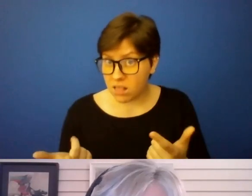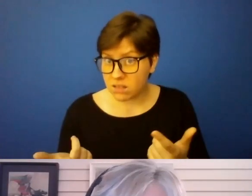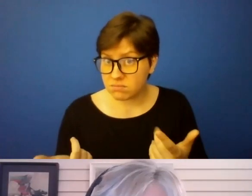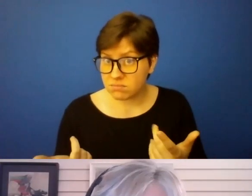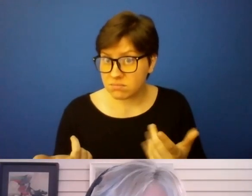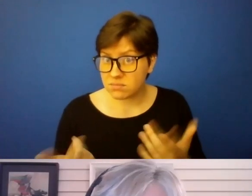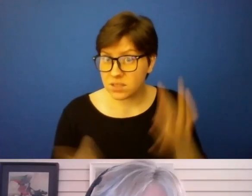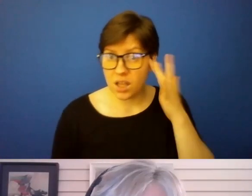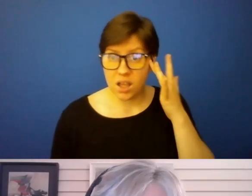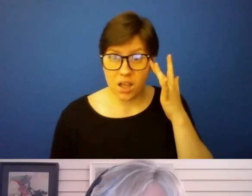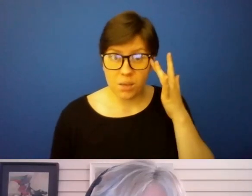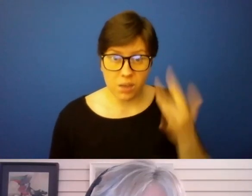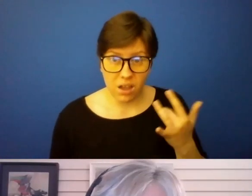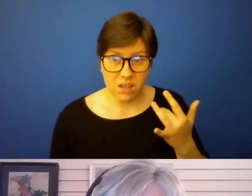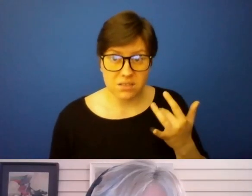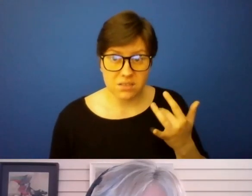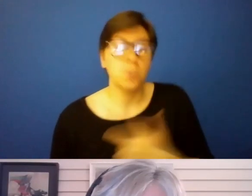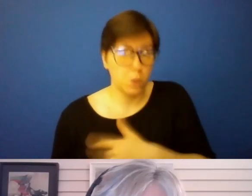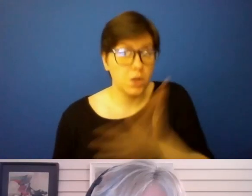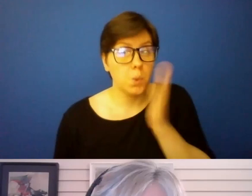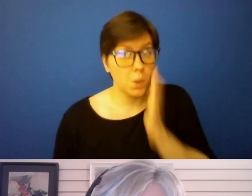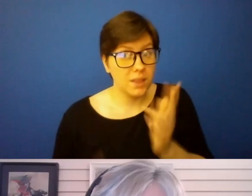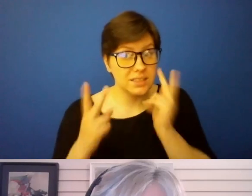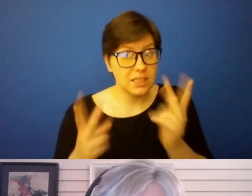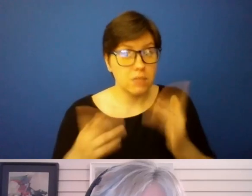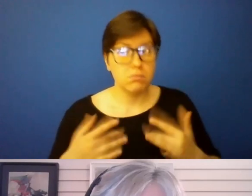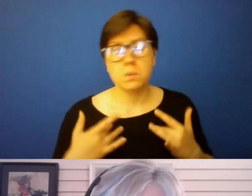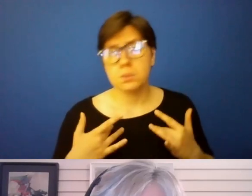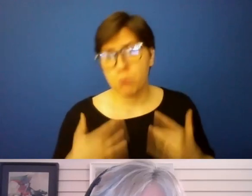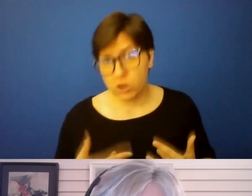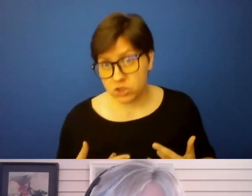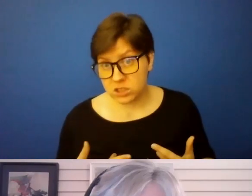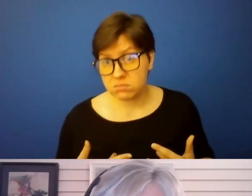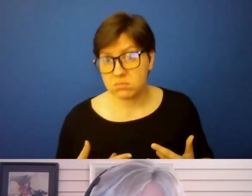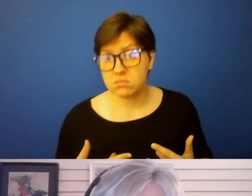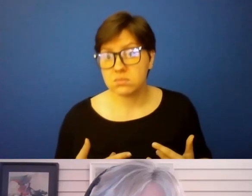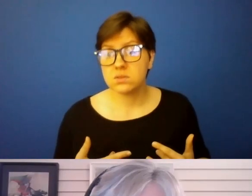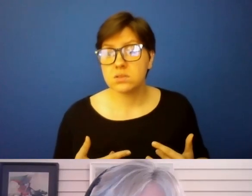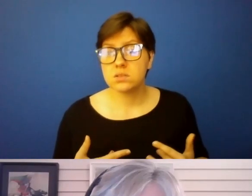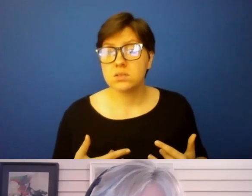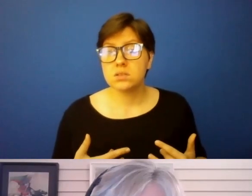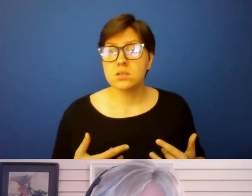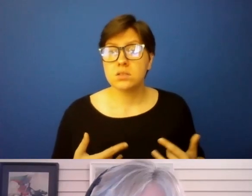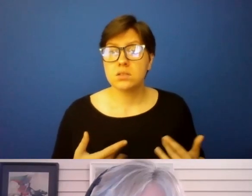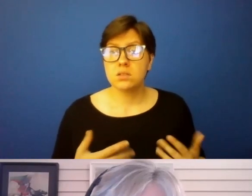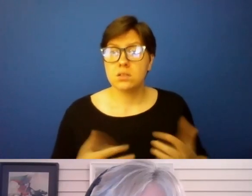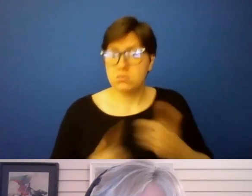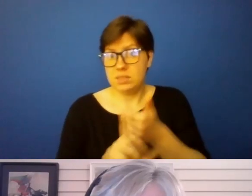Because, you know, we will see that depression, it's freestanding